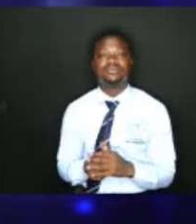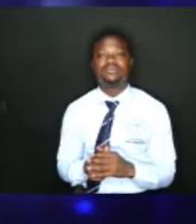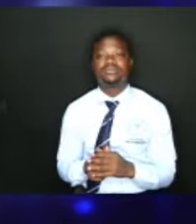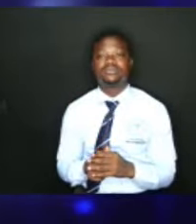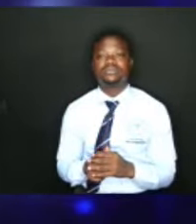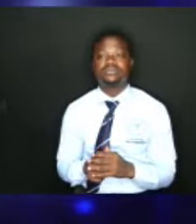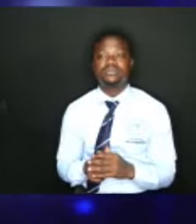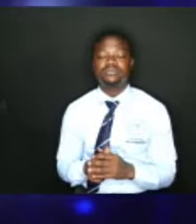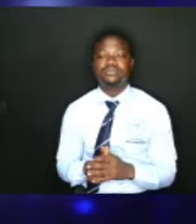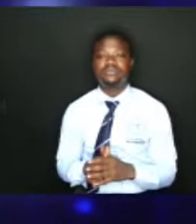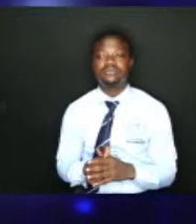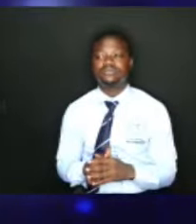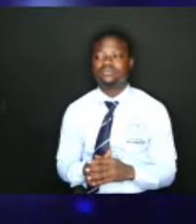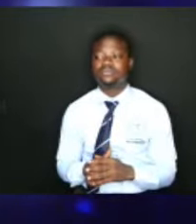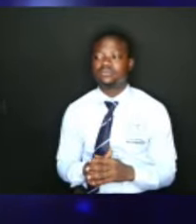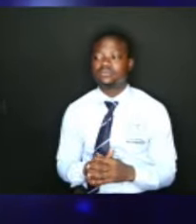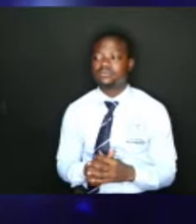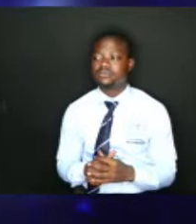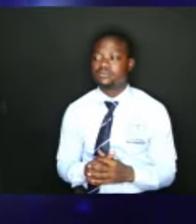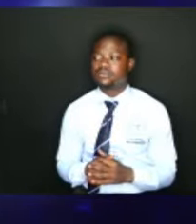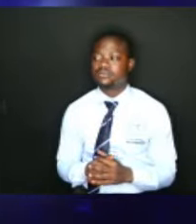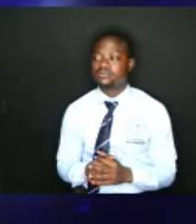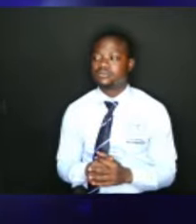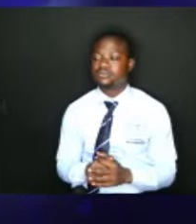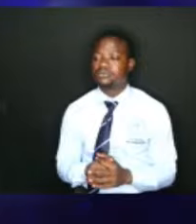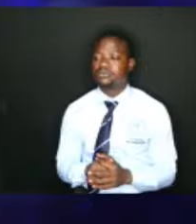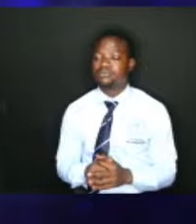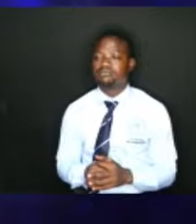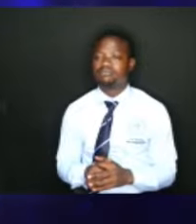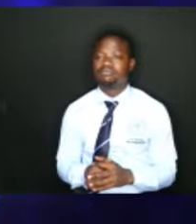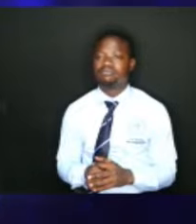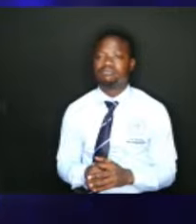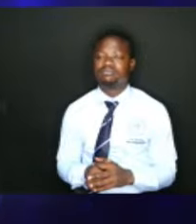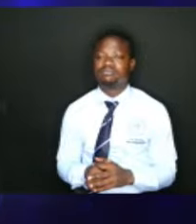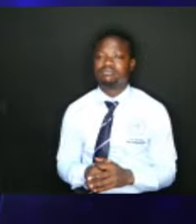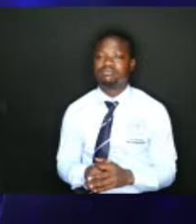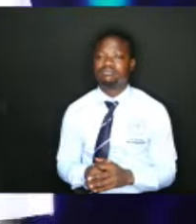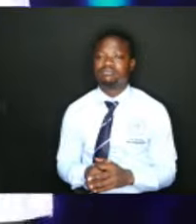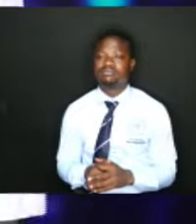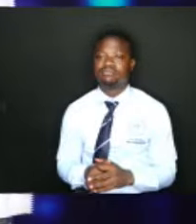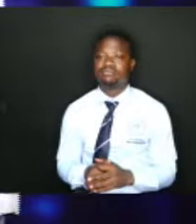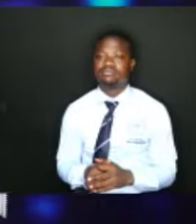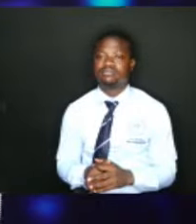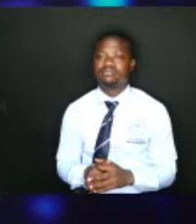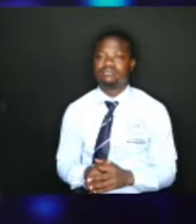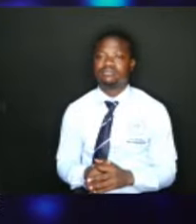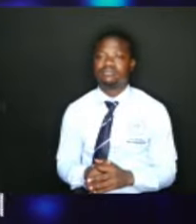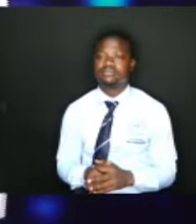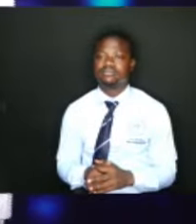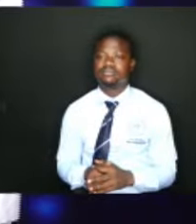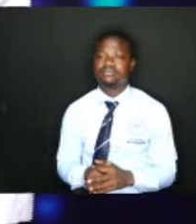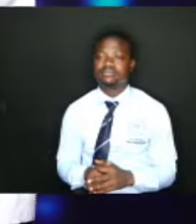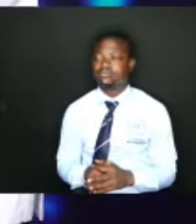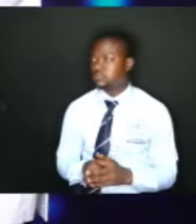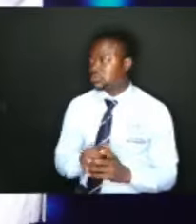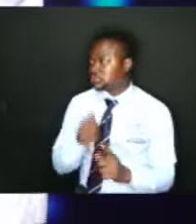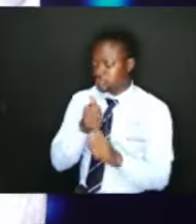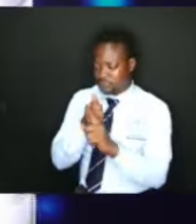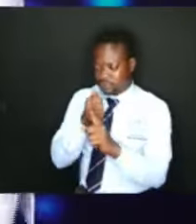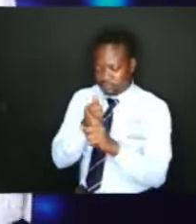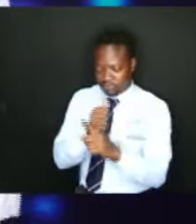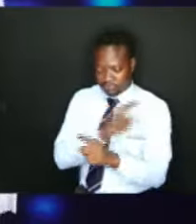obabenia enye mede no be ma urade ni nkwan na nyina na oyiwan biara renka ne ti. She is praying